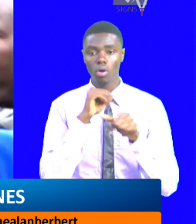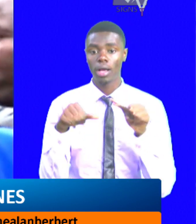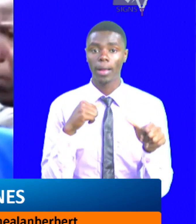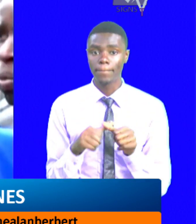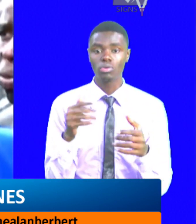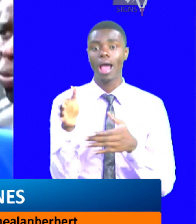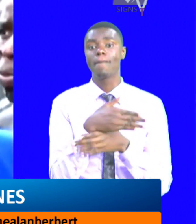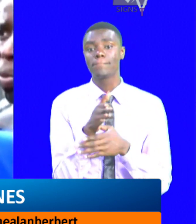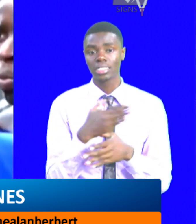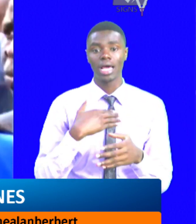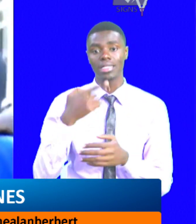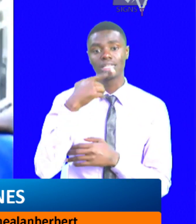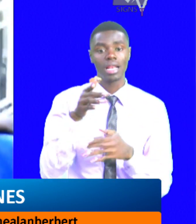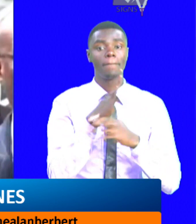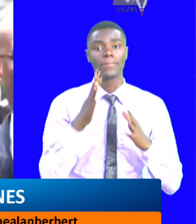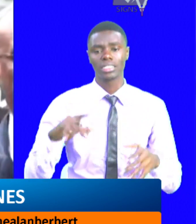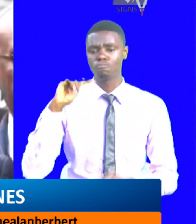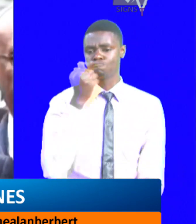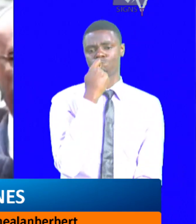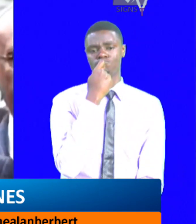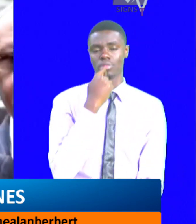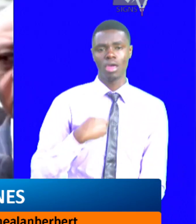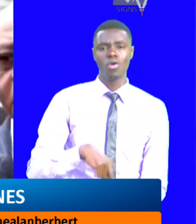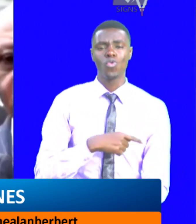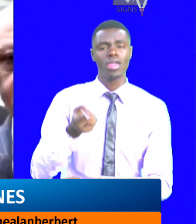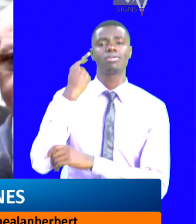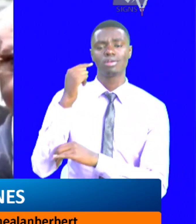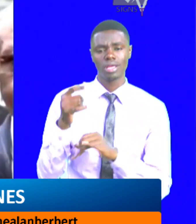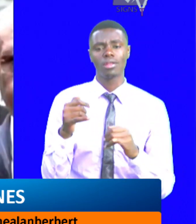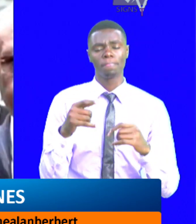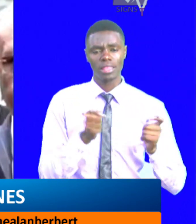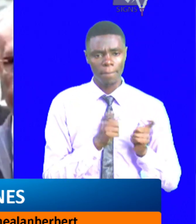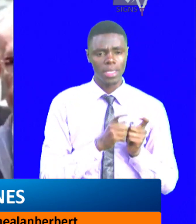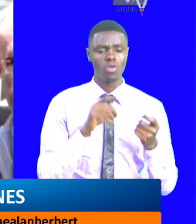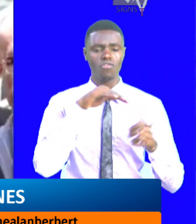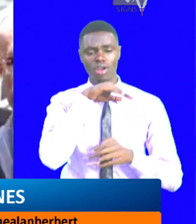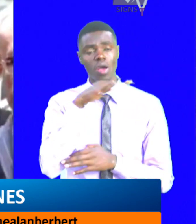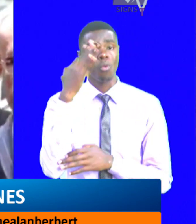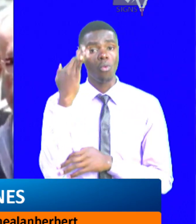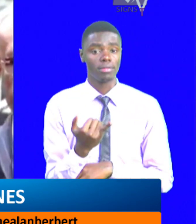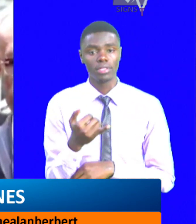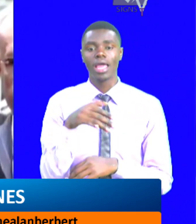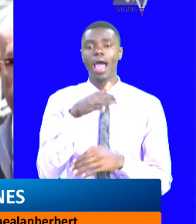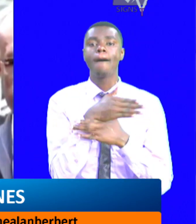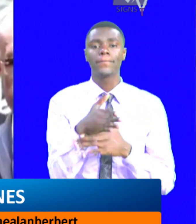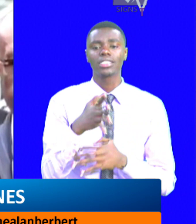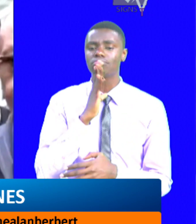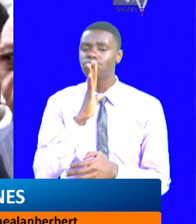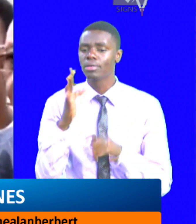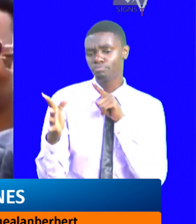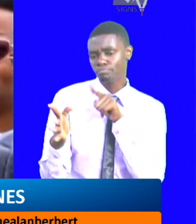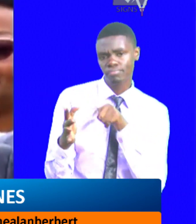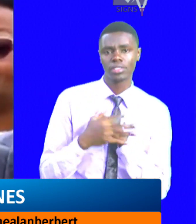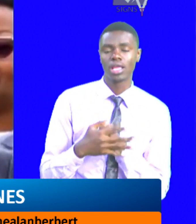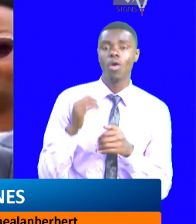an ambassador and tell an ambassador to shut up. We understand the pain by Raila Odinga because what the ambassador stated